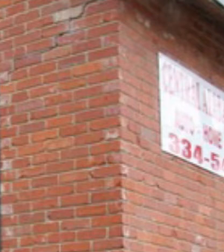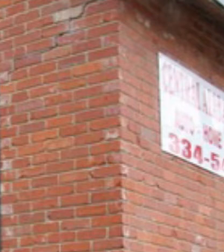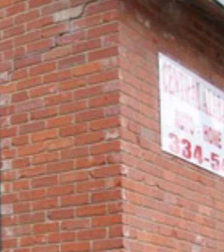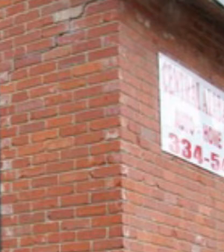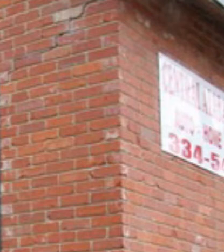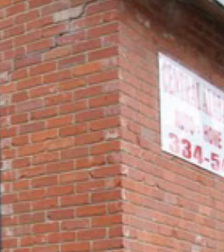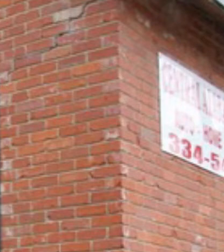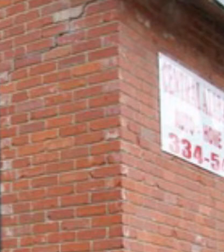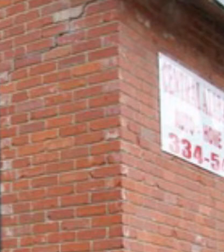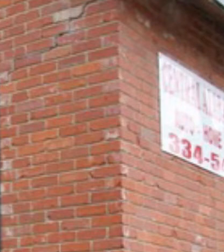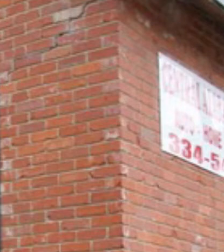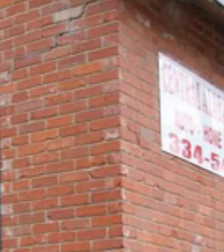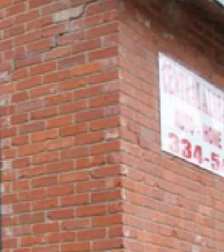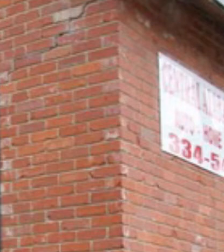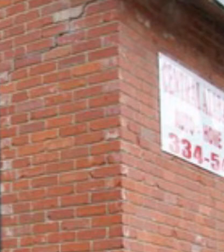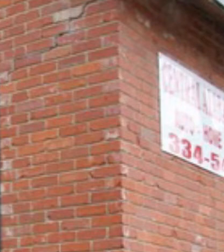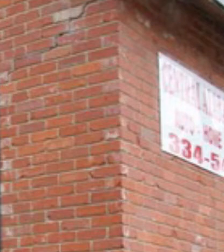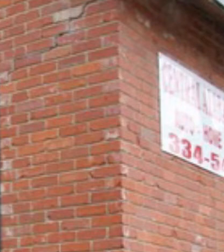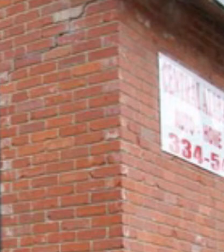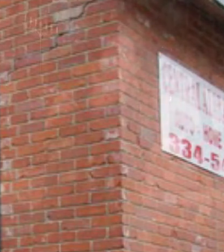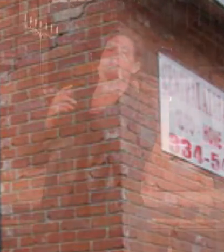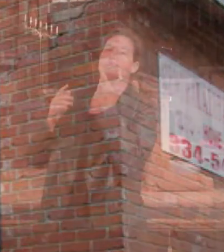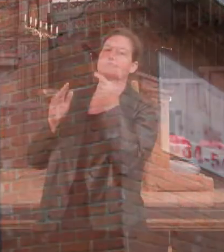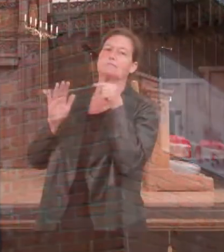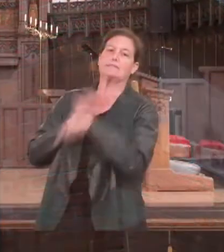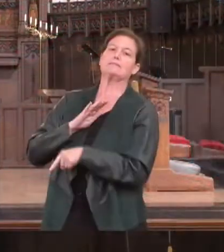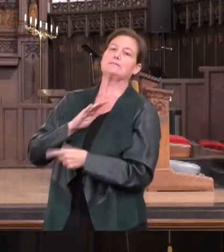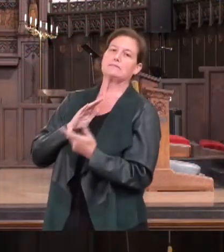her, taking a bullet that killed him.